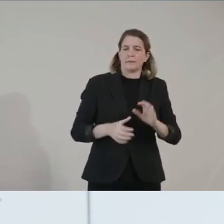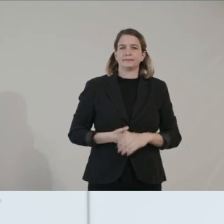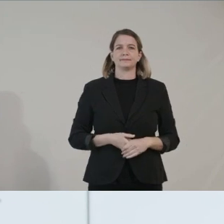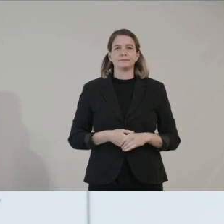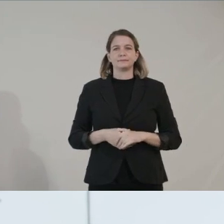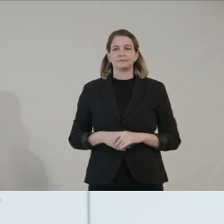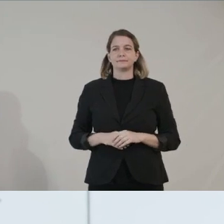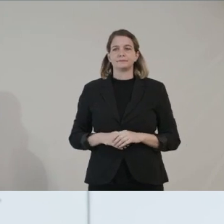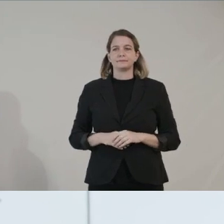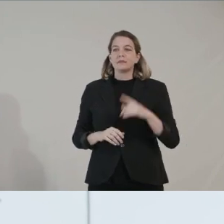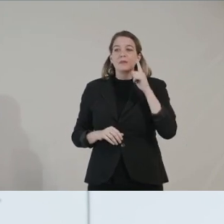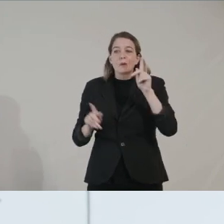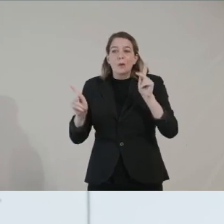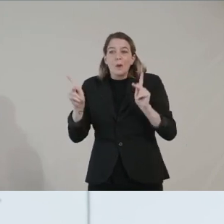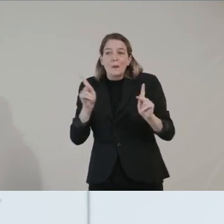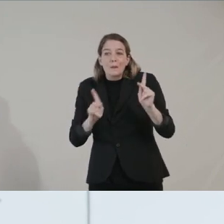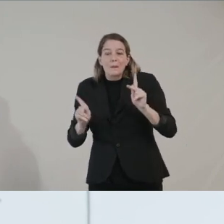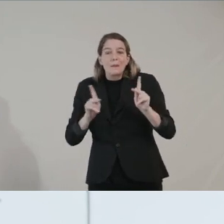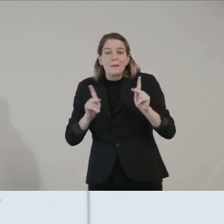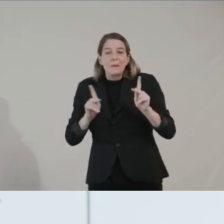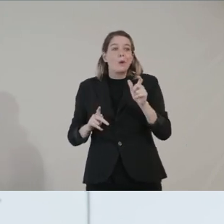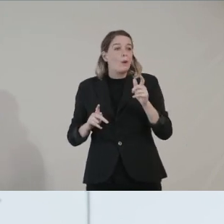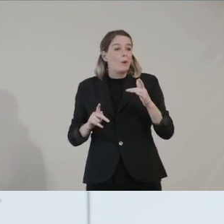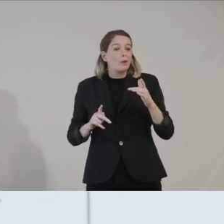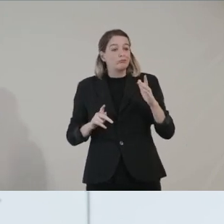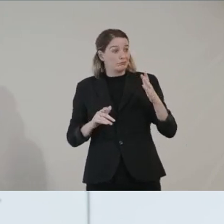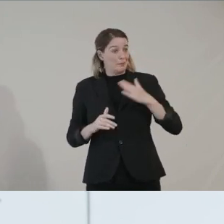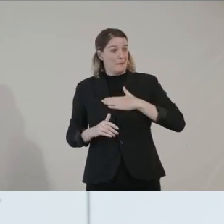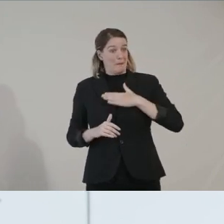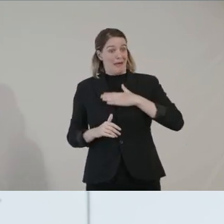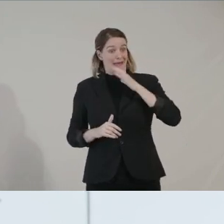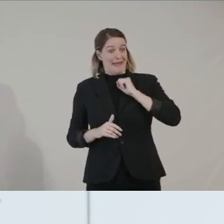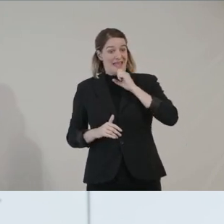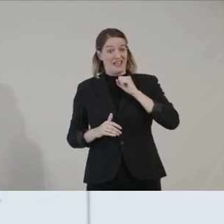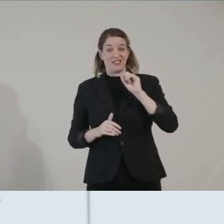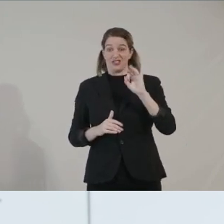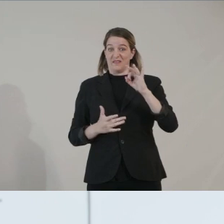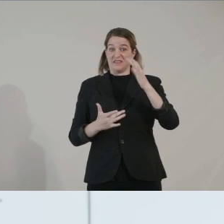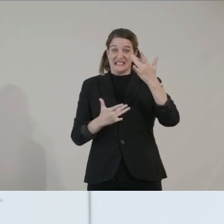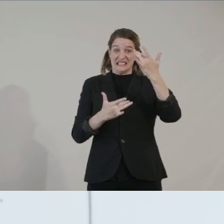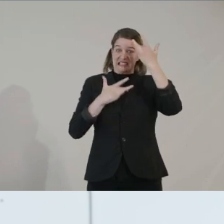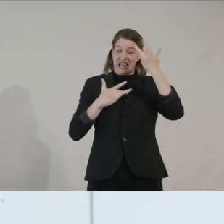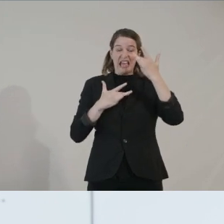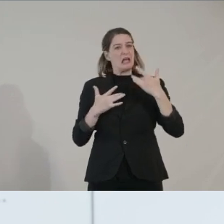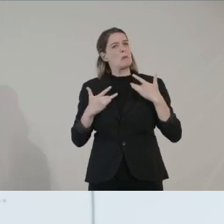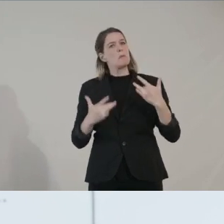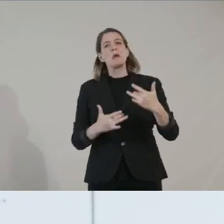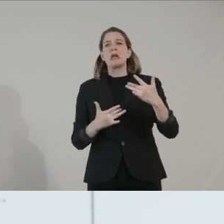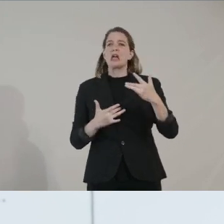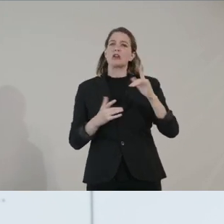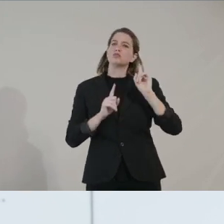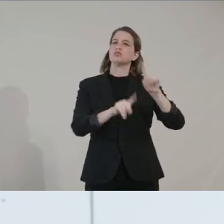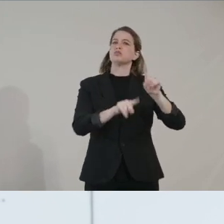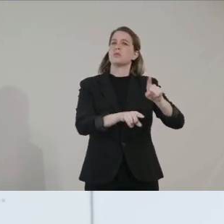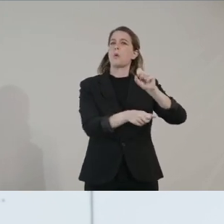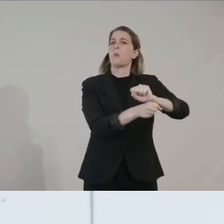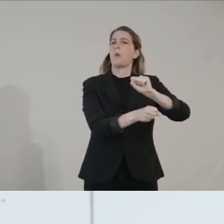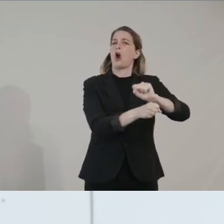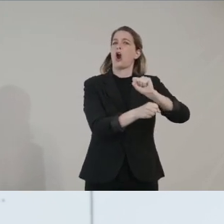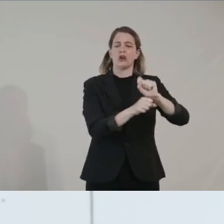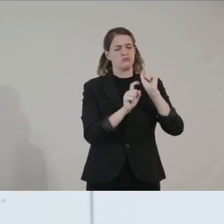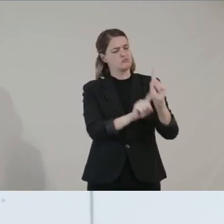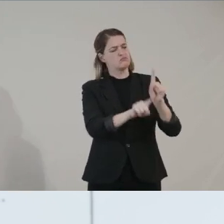different. You used to prove your work ethic by just showing up and coming to work regardless of the